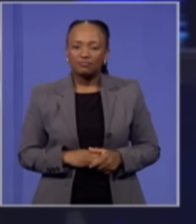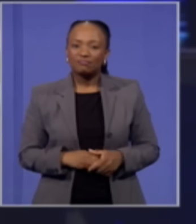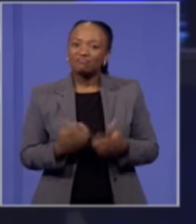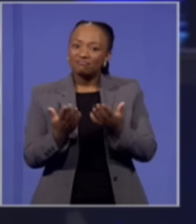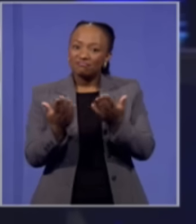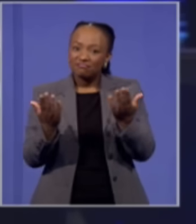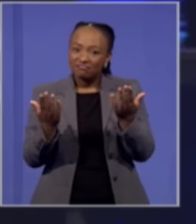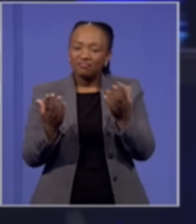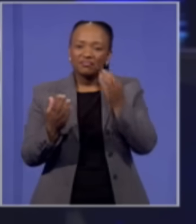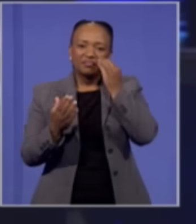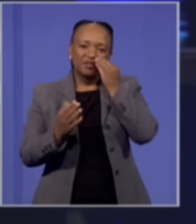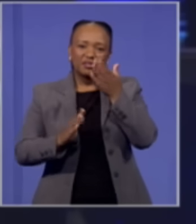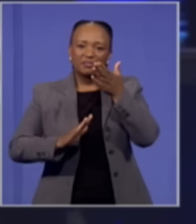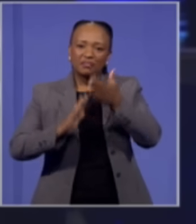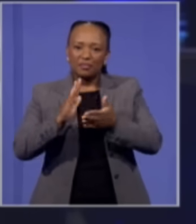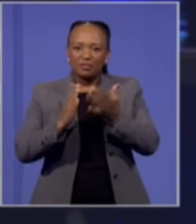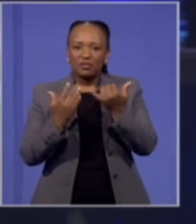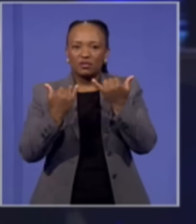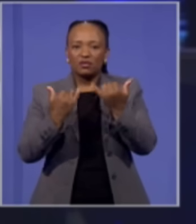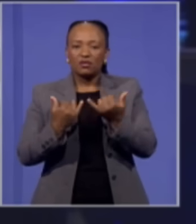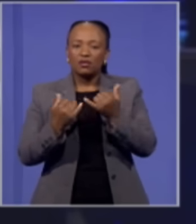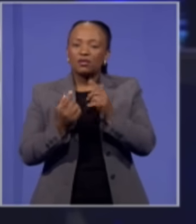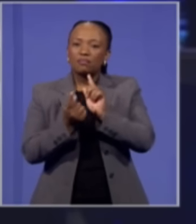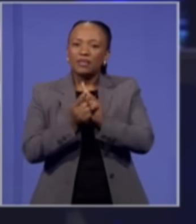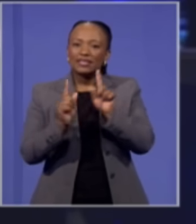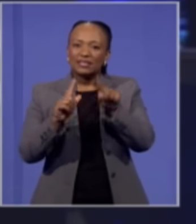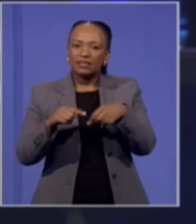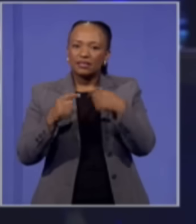Muhi di fella ha kana ka jeno kopana le moifo wa